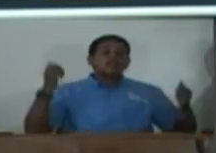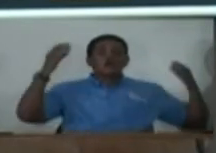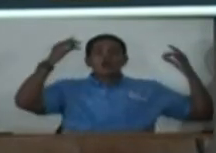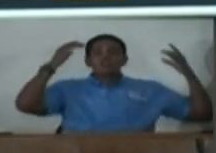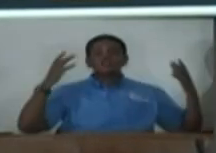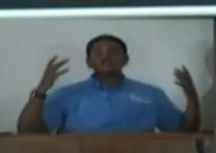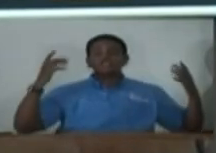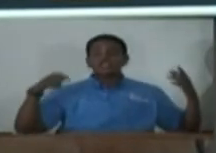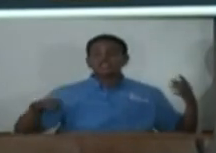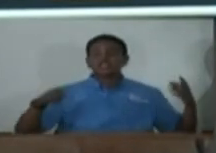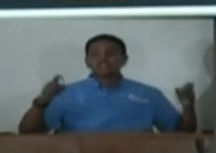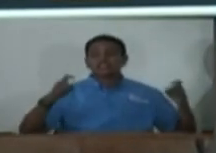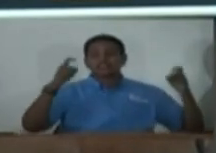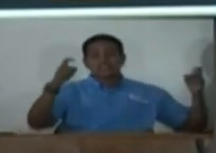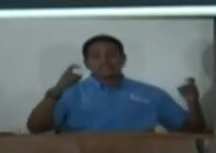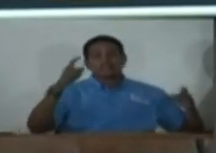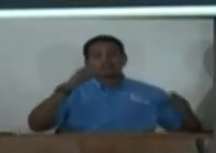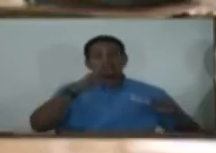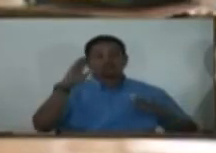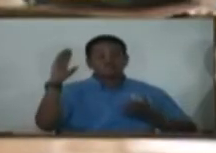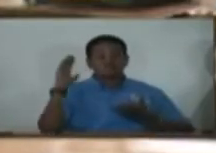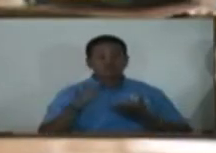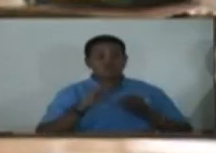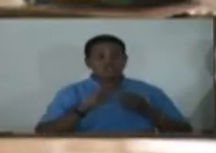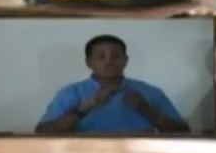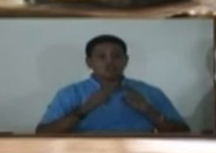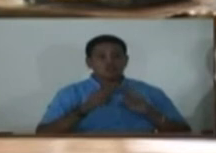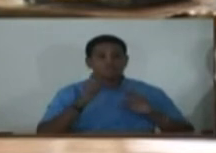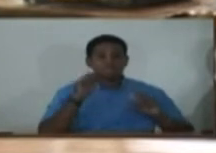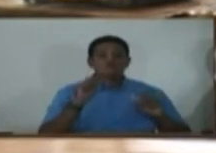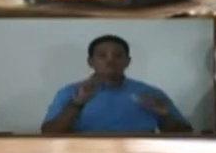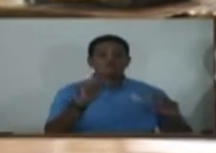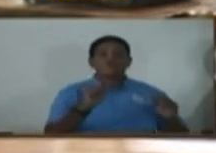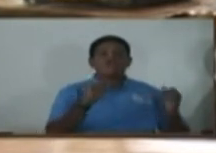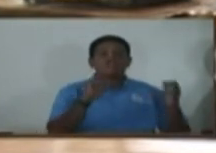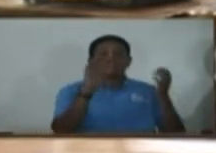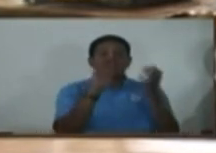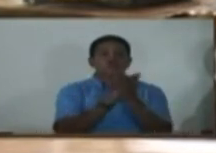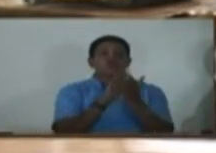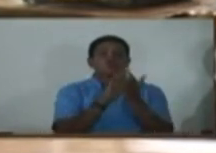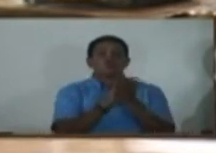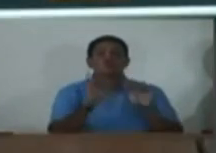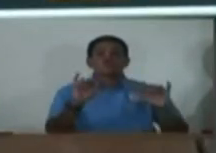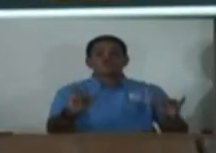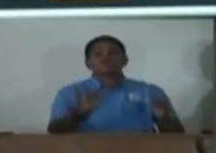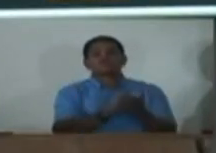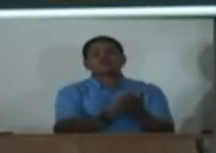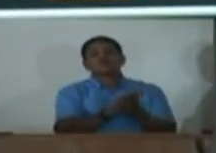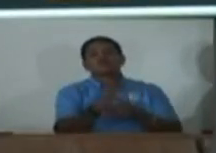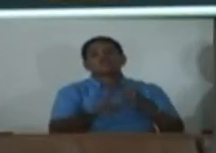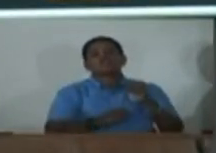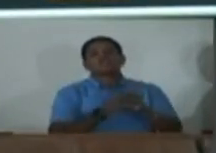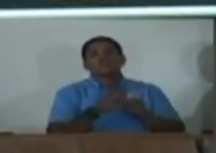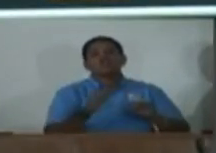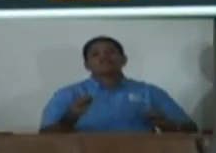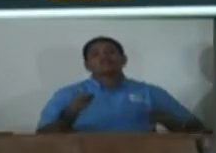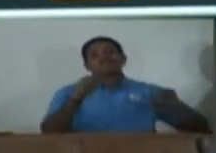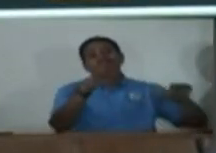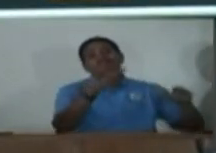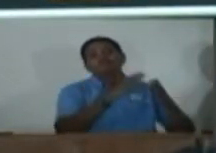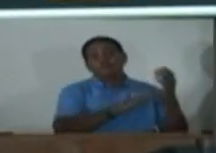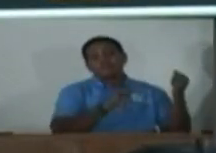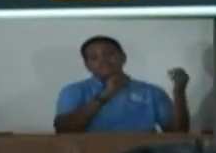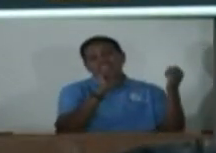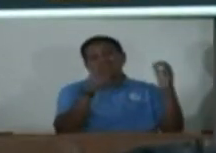consideration, given the fall in numbers, for a return, even for the remainder of the term, to some